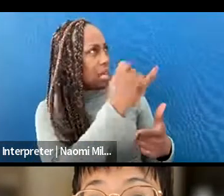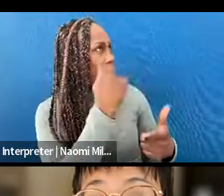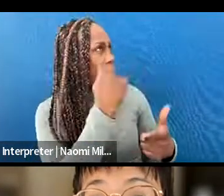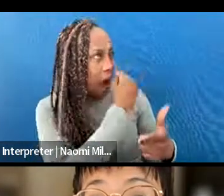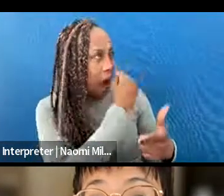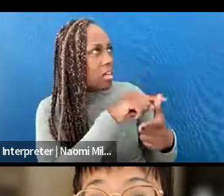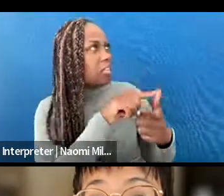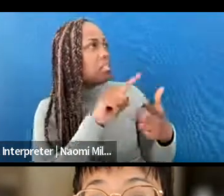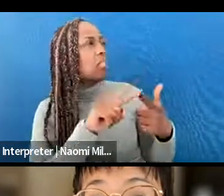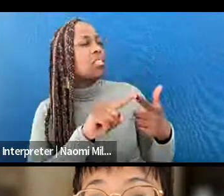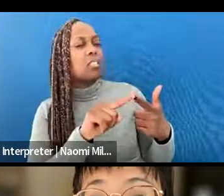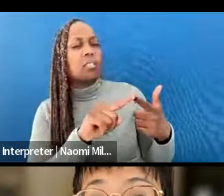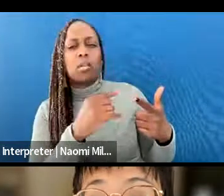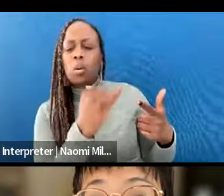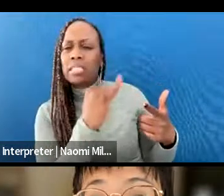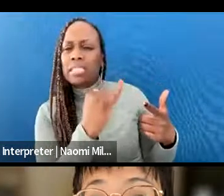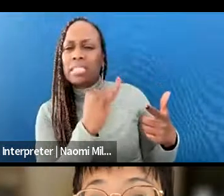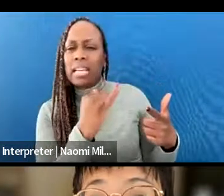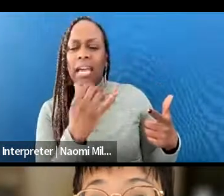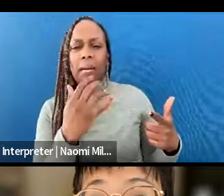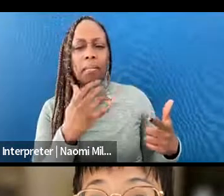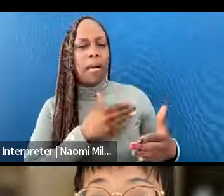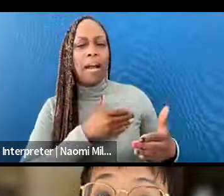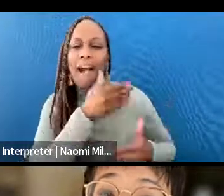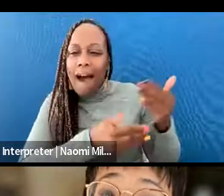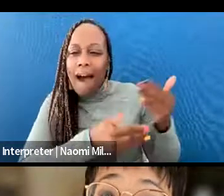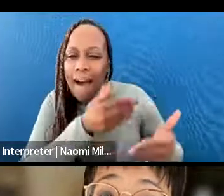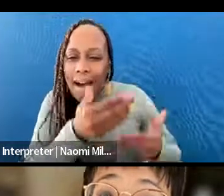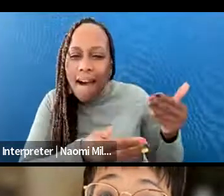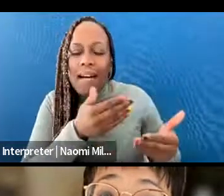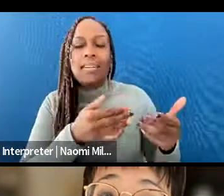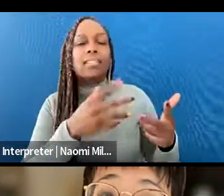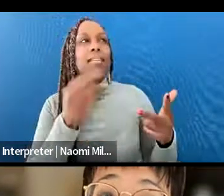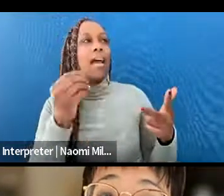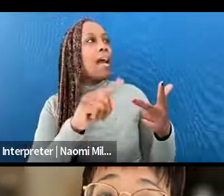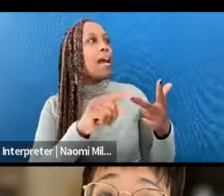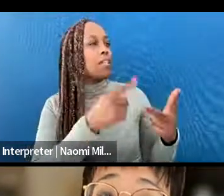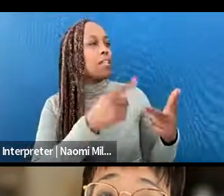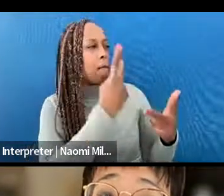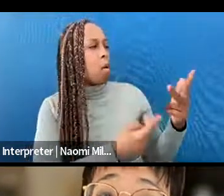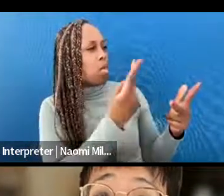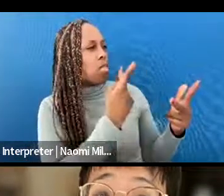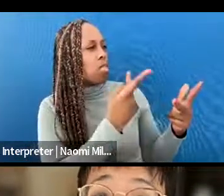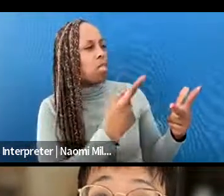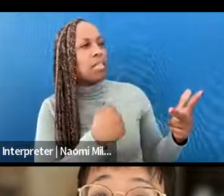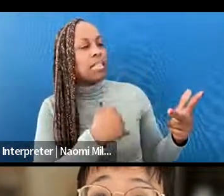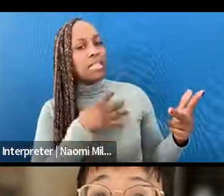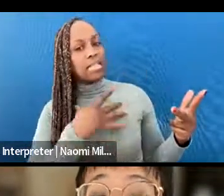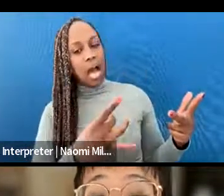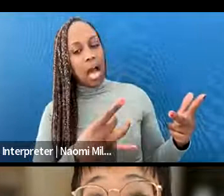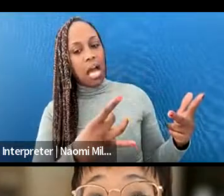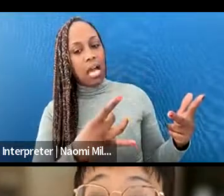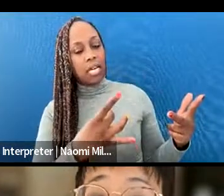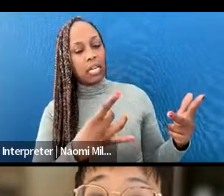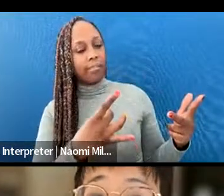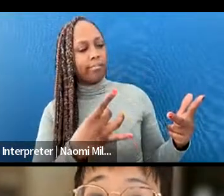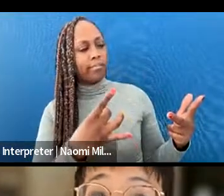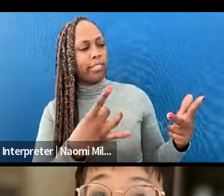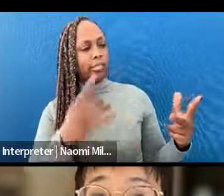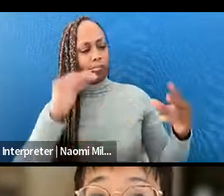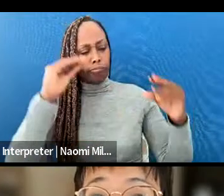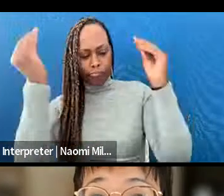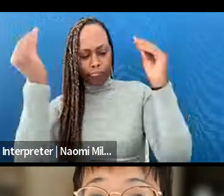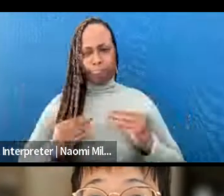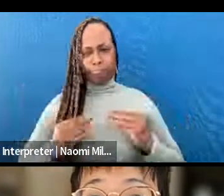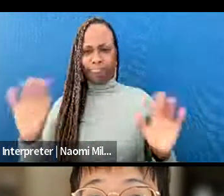have the same, we're both kind. And we both like to put, outfits